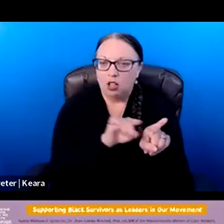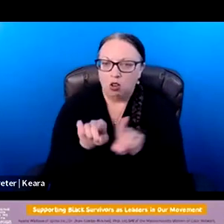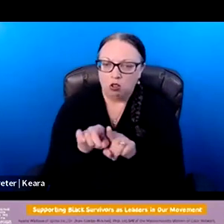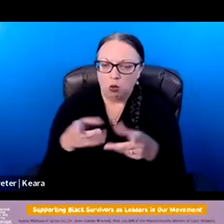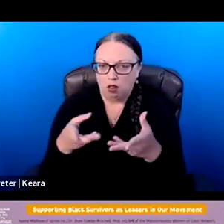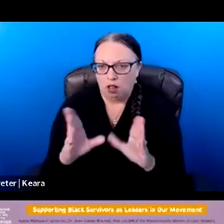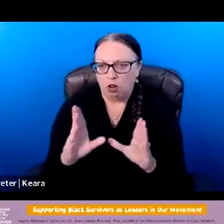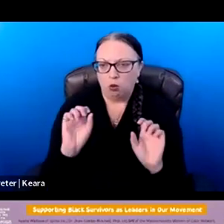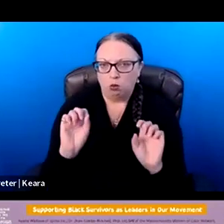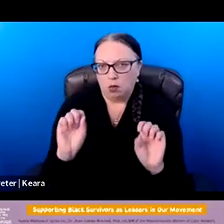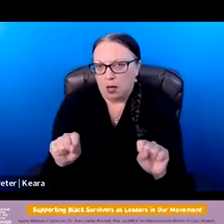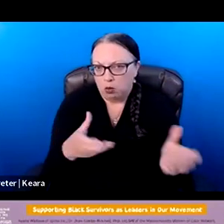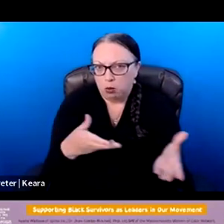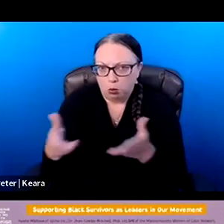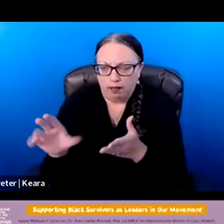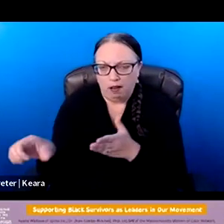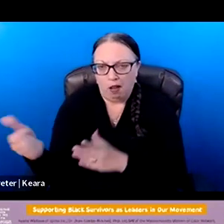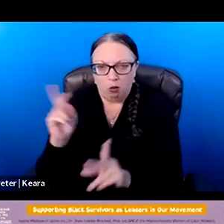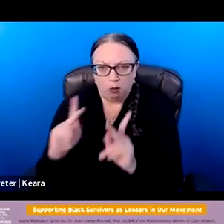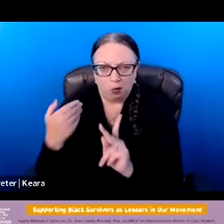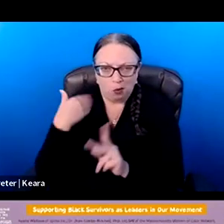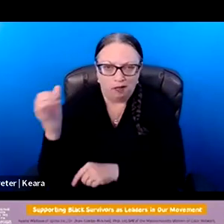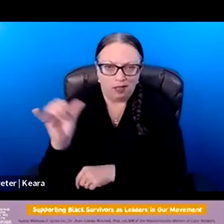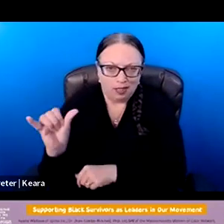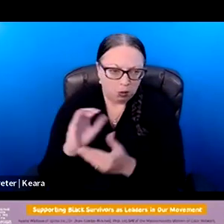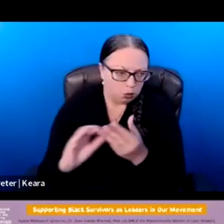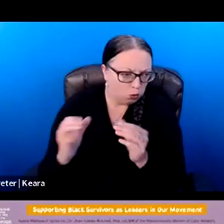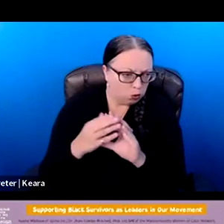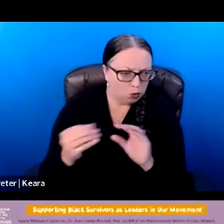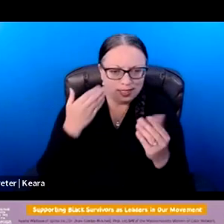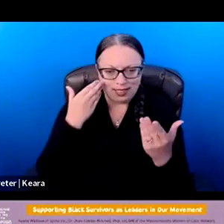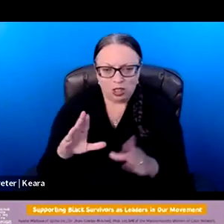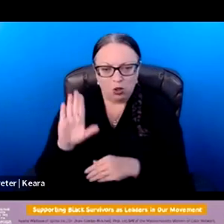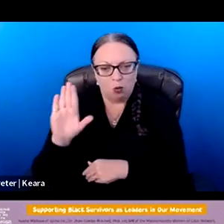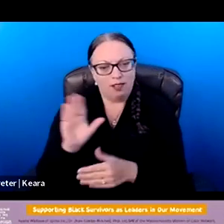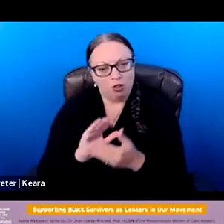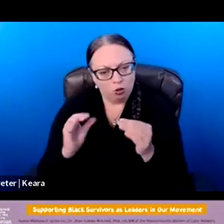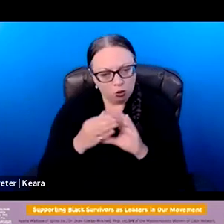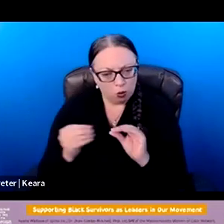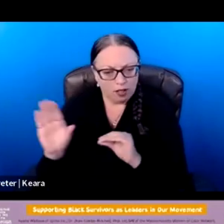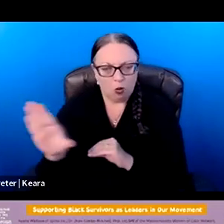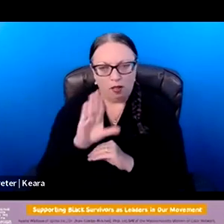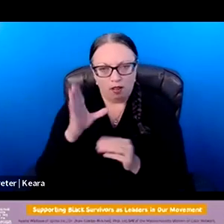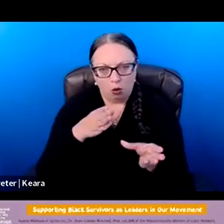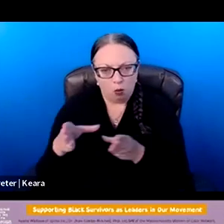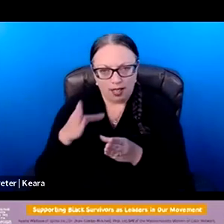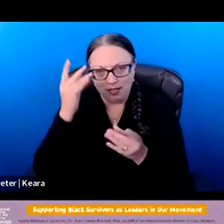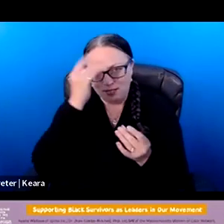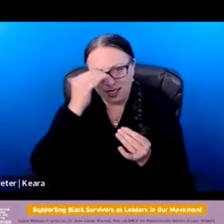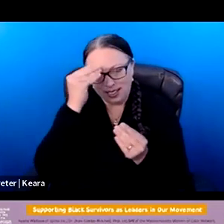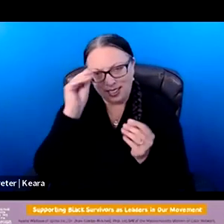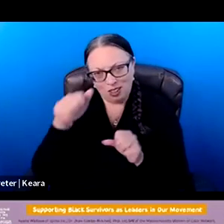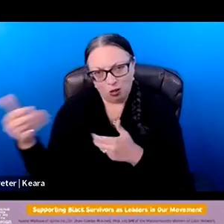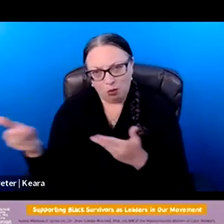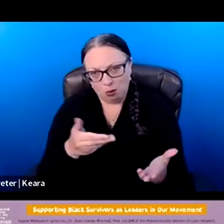bring along other people who may have similar stories and did not know that their stories or their ways of thinking could be brought into